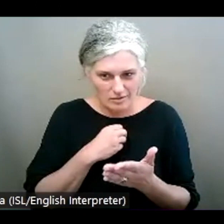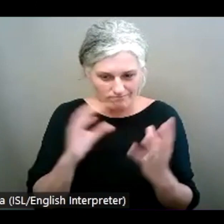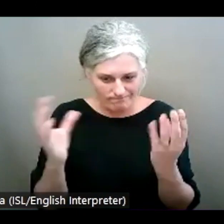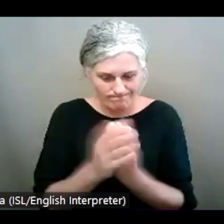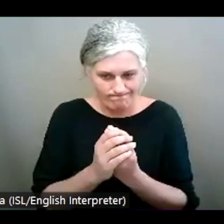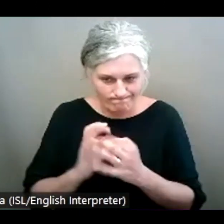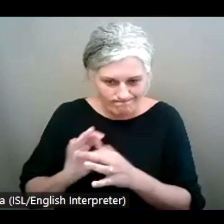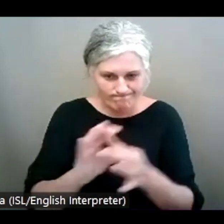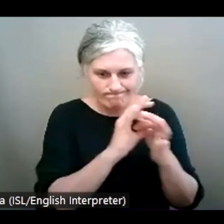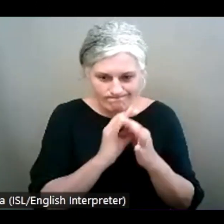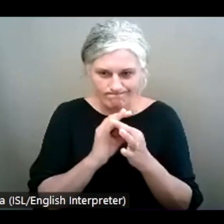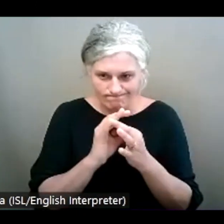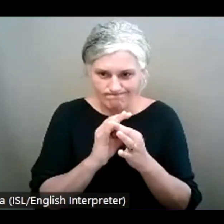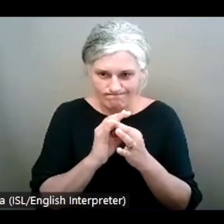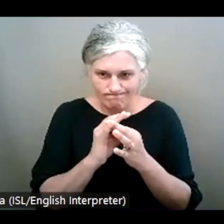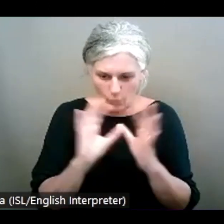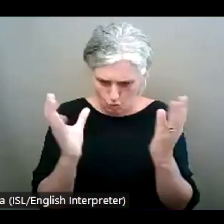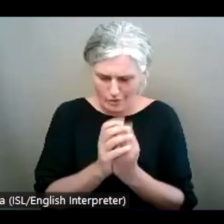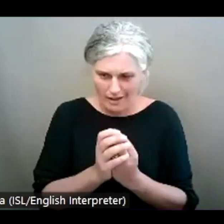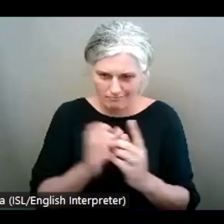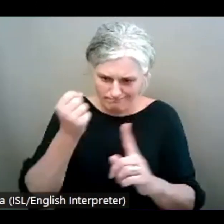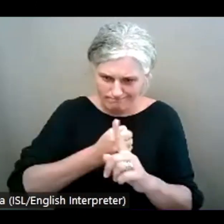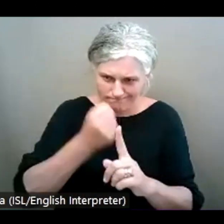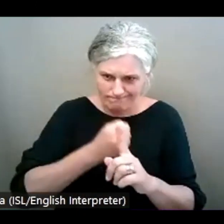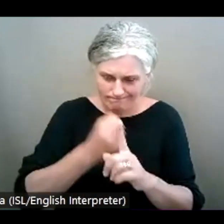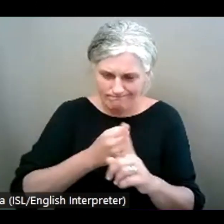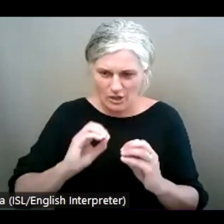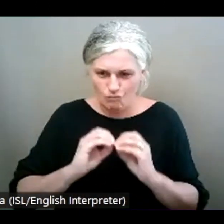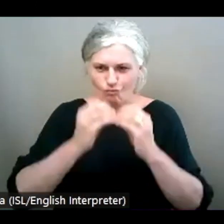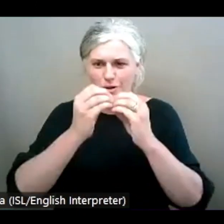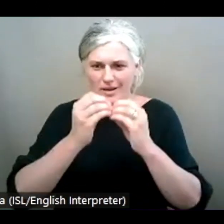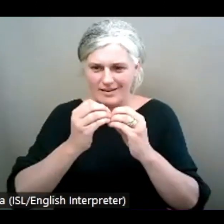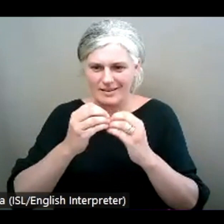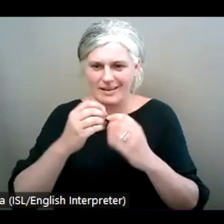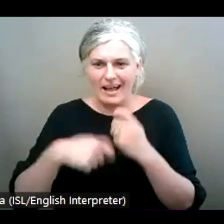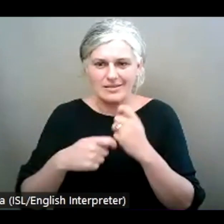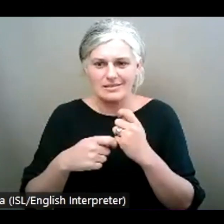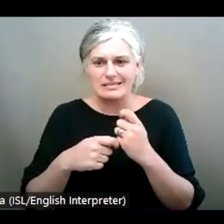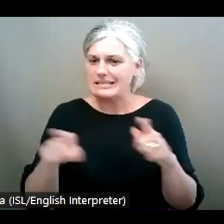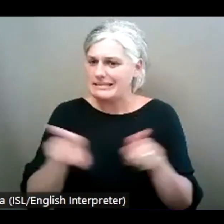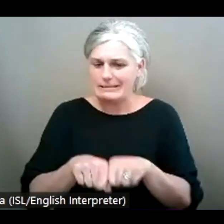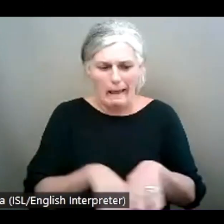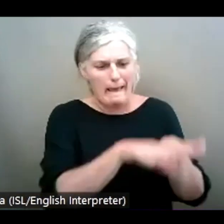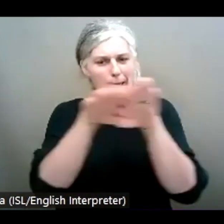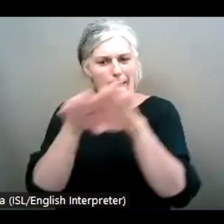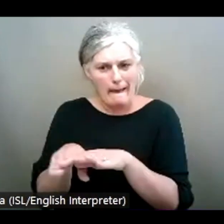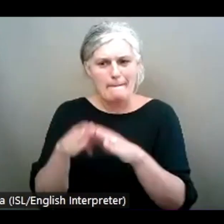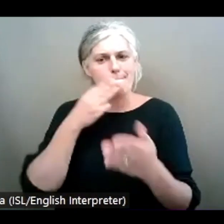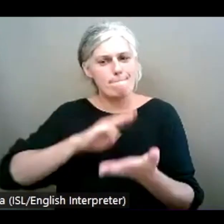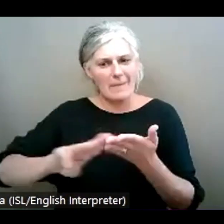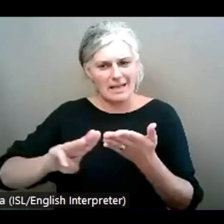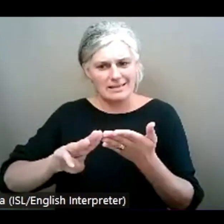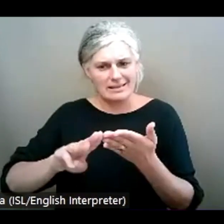our act together and collate and with one voice and say, this is not